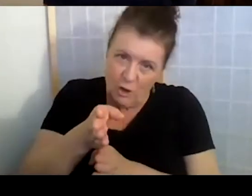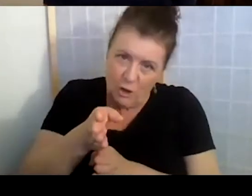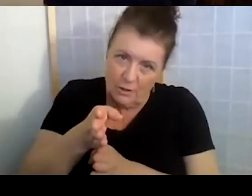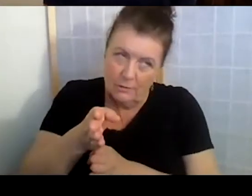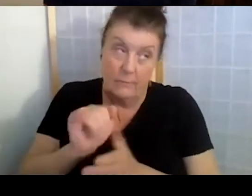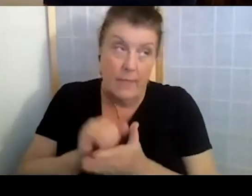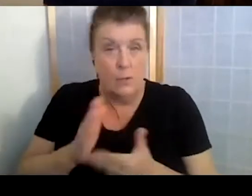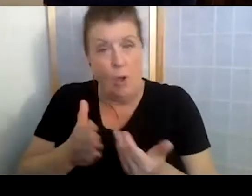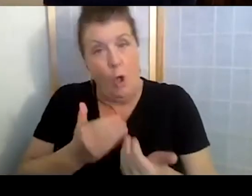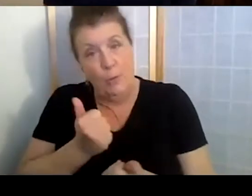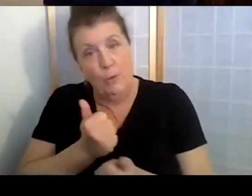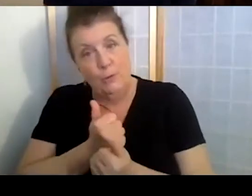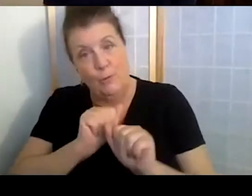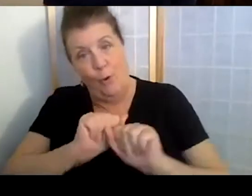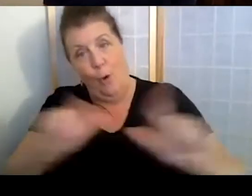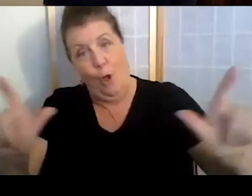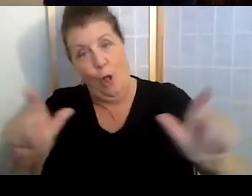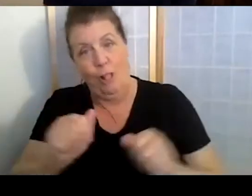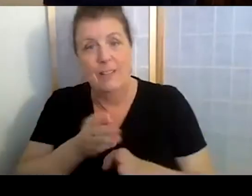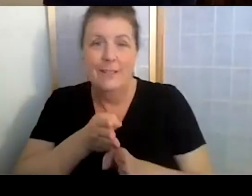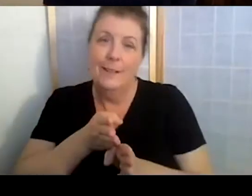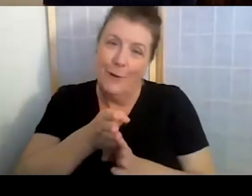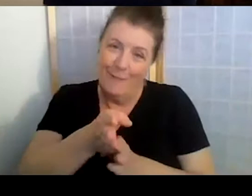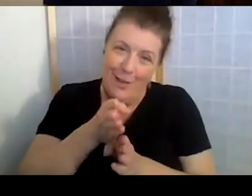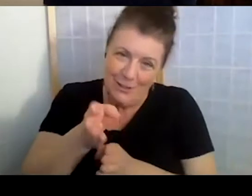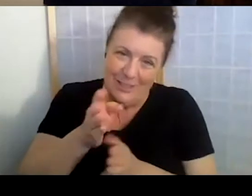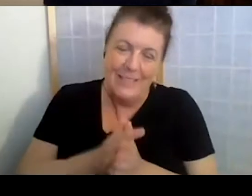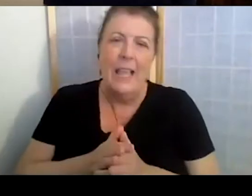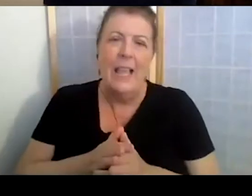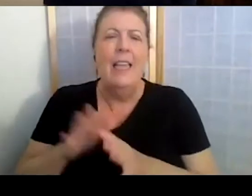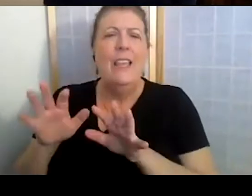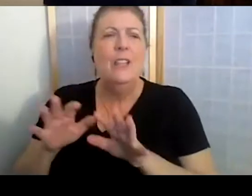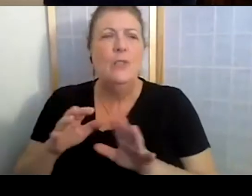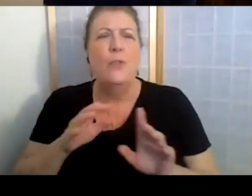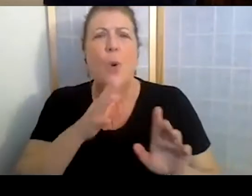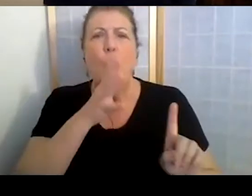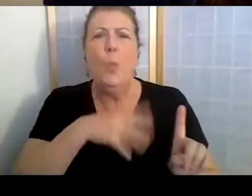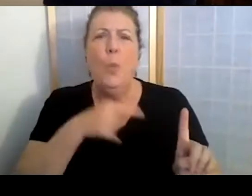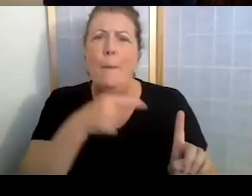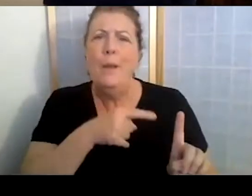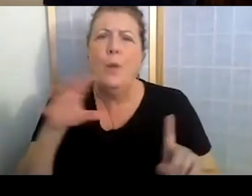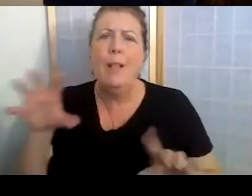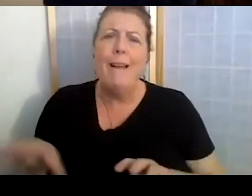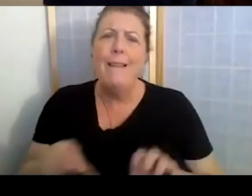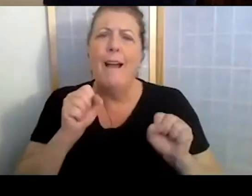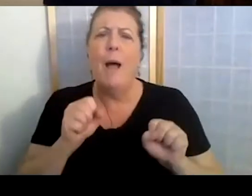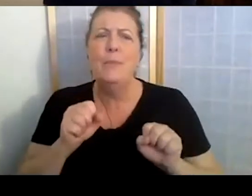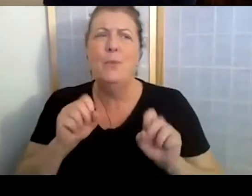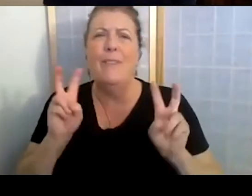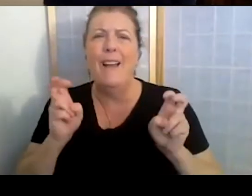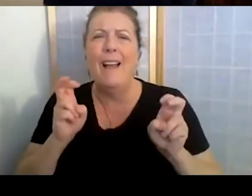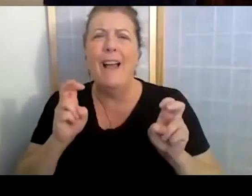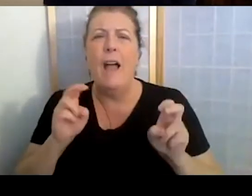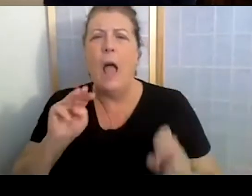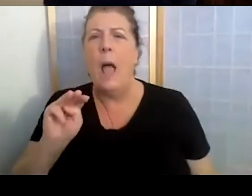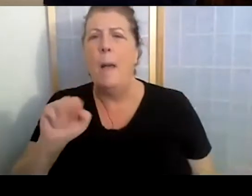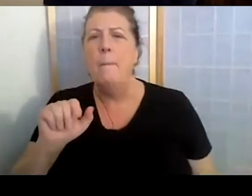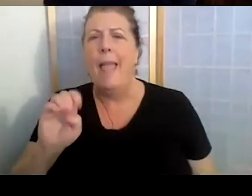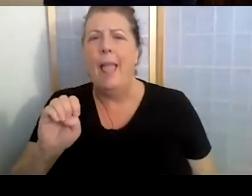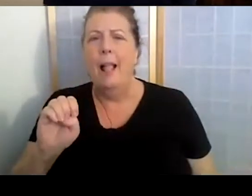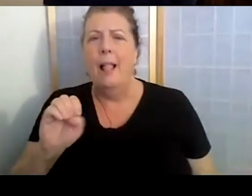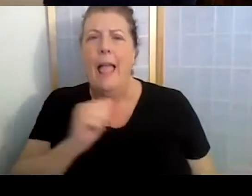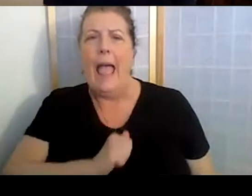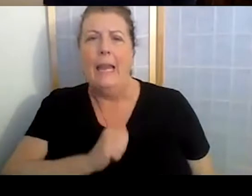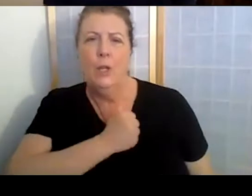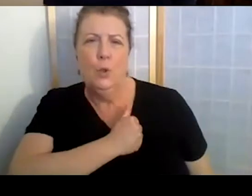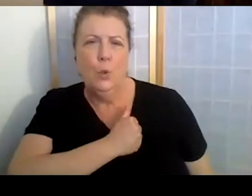just adopt a very male attitude. I had not seen a lot of women, and I certainly haven't seen